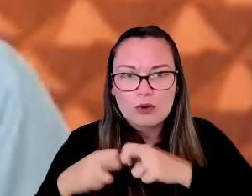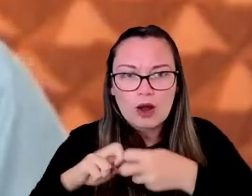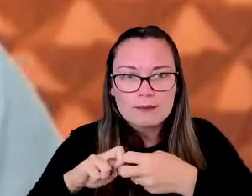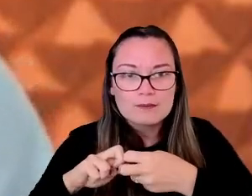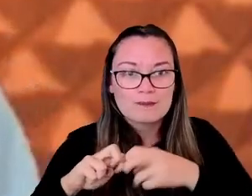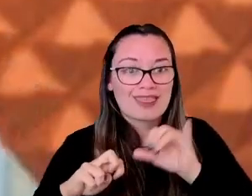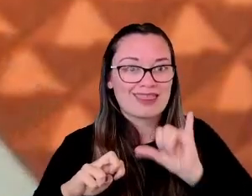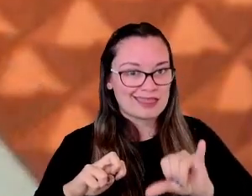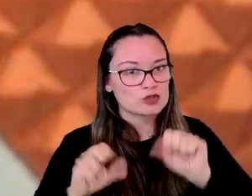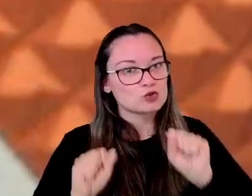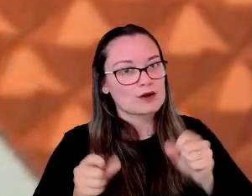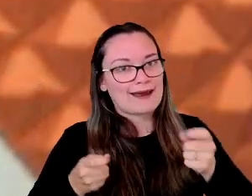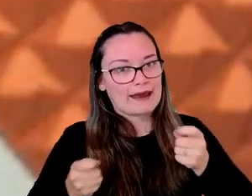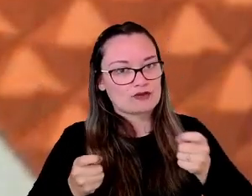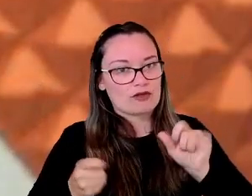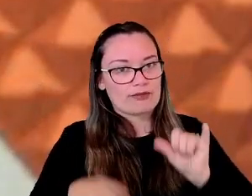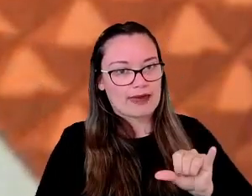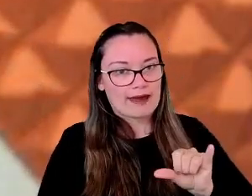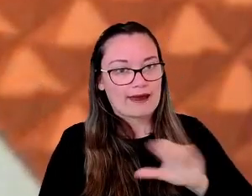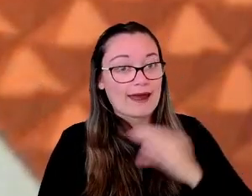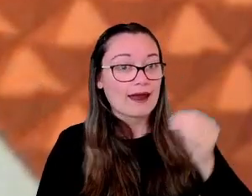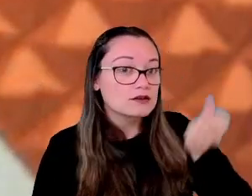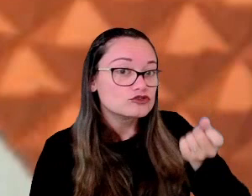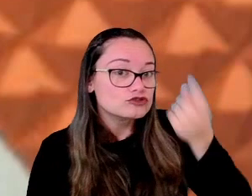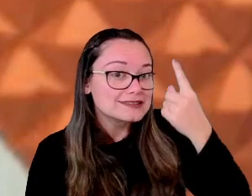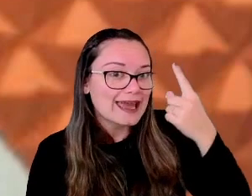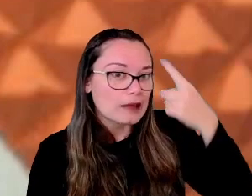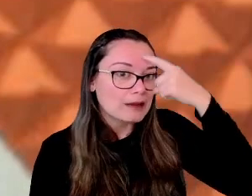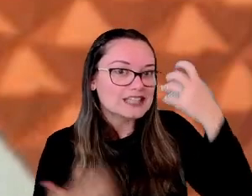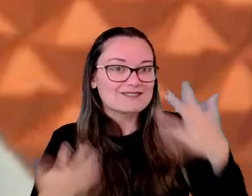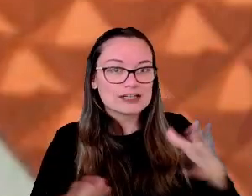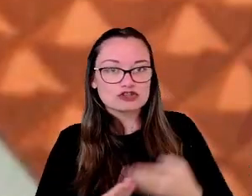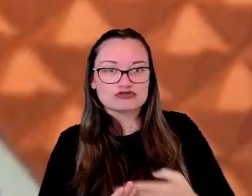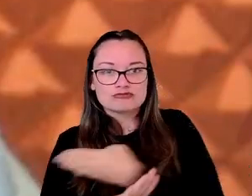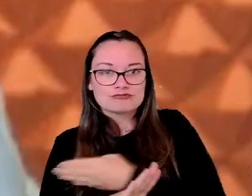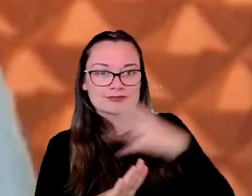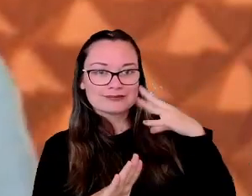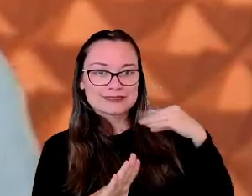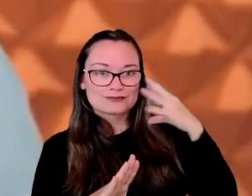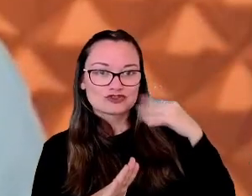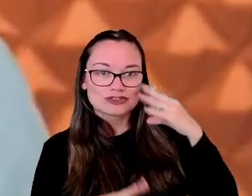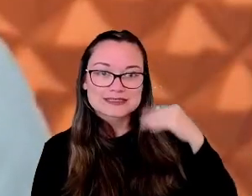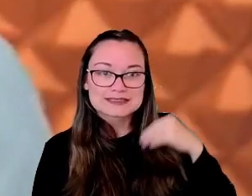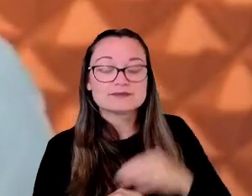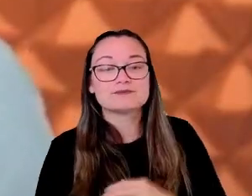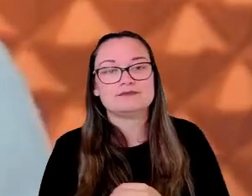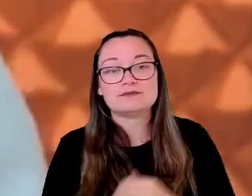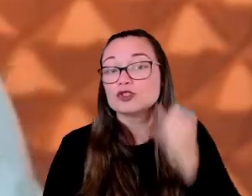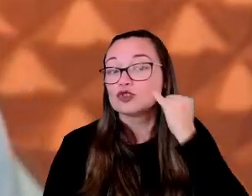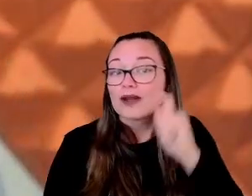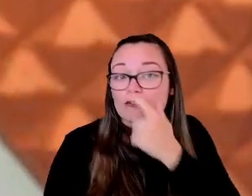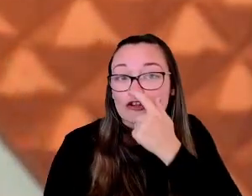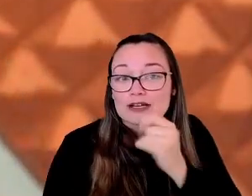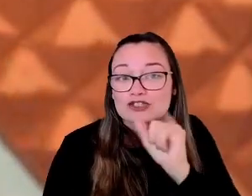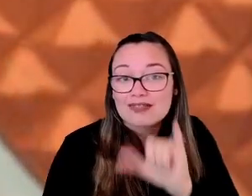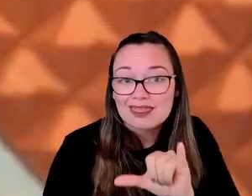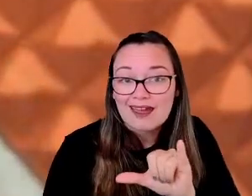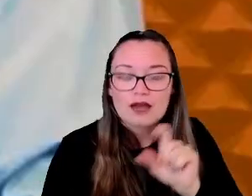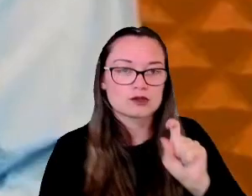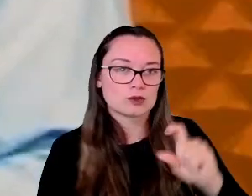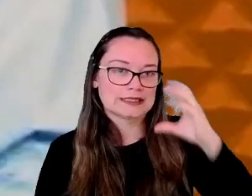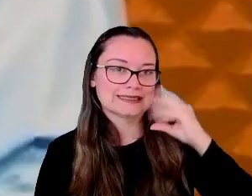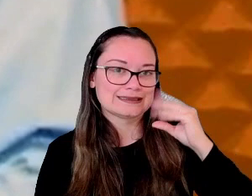should be able to handle, and you should be able to understand, because you've done it. So if this is something that you're interested in, you need that